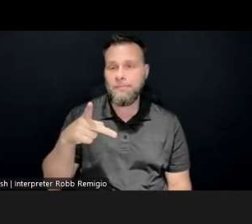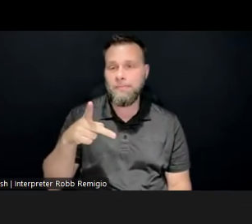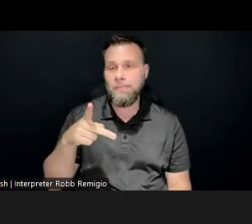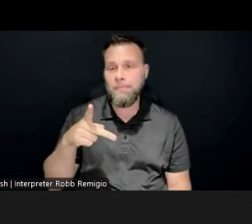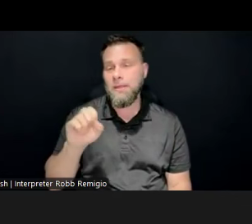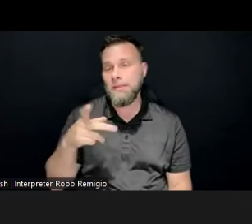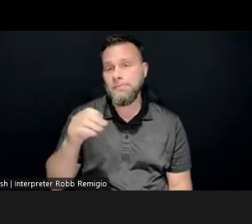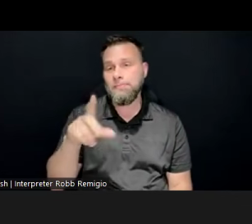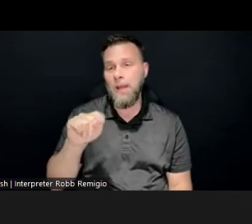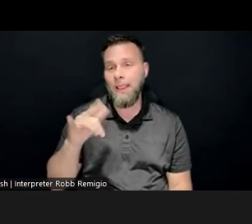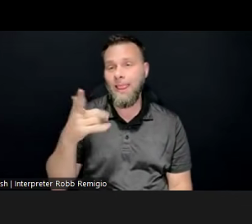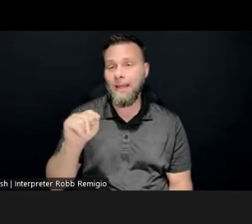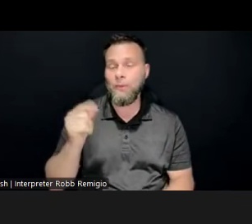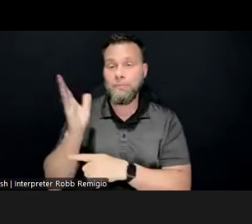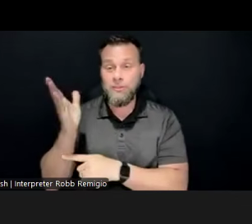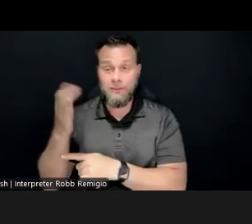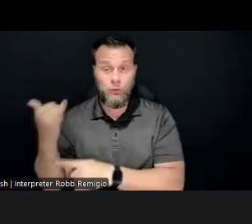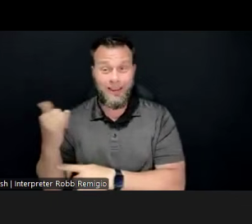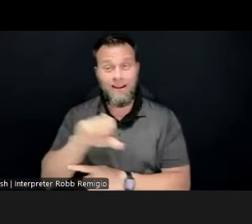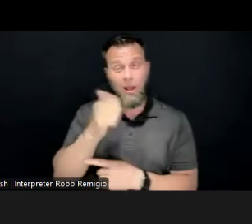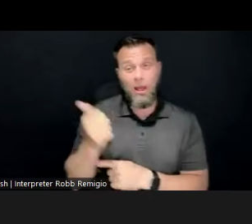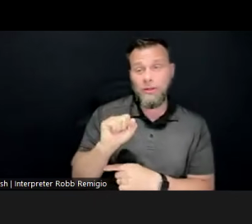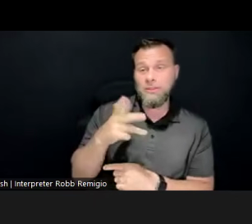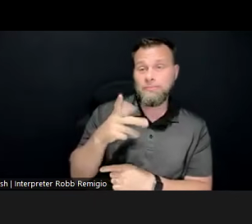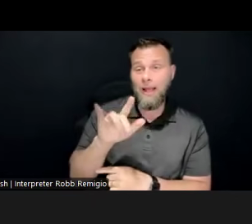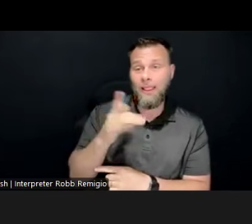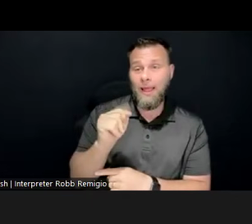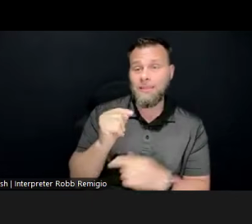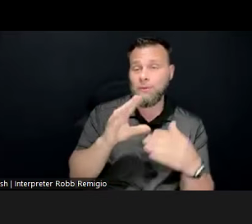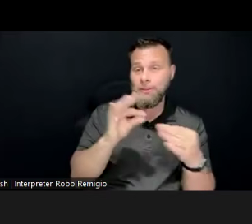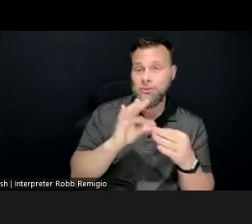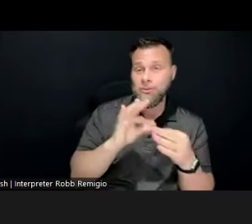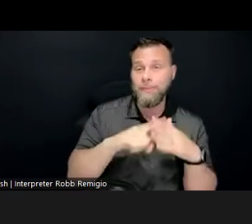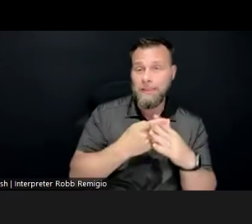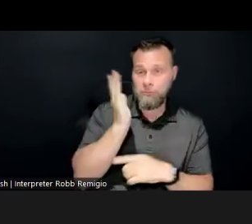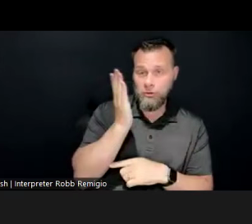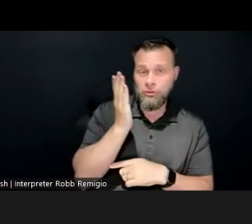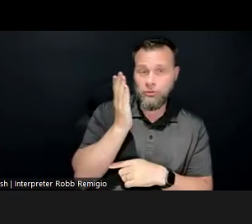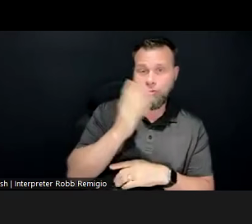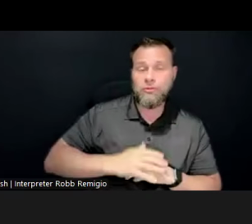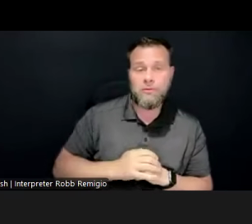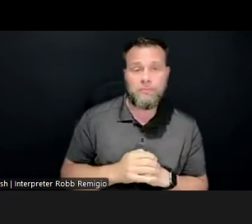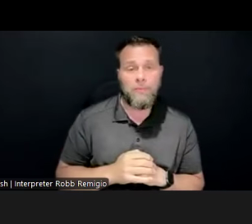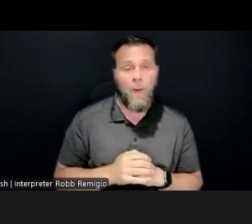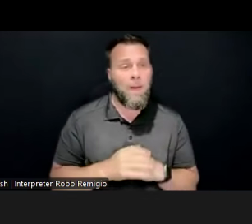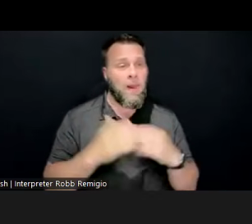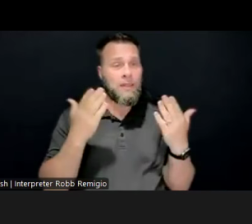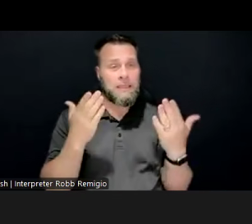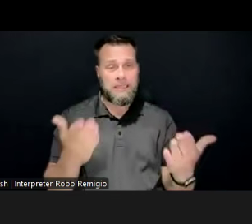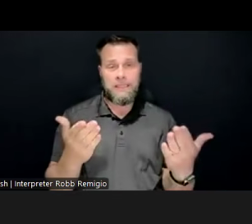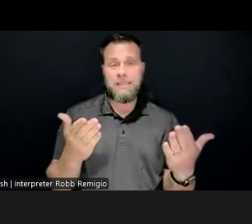presented today, as well as our other spotlights that we mentioned at the beginning of the presentation. And these spotlights are